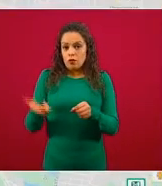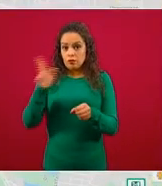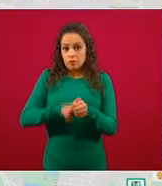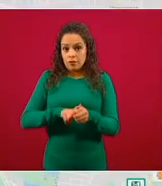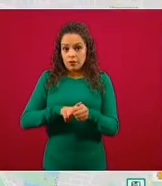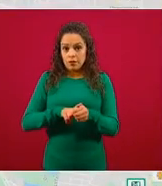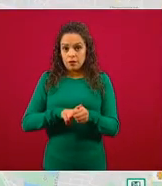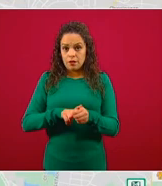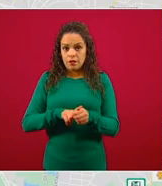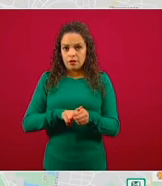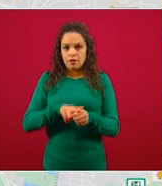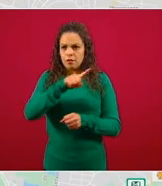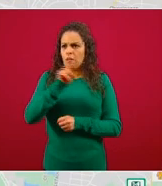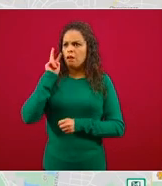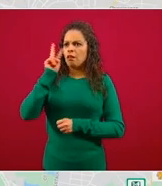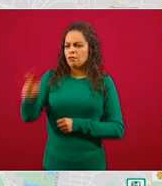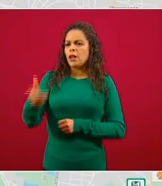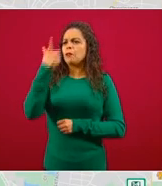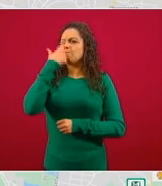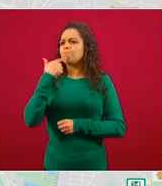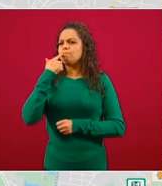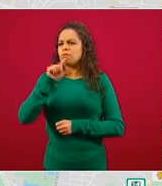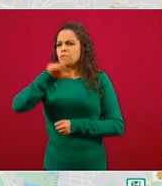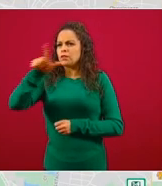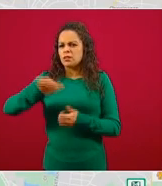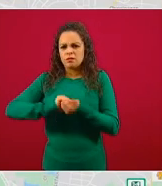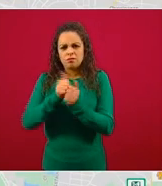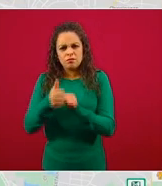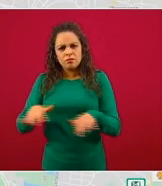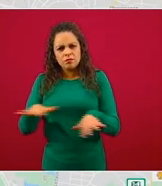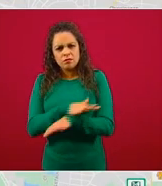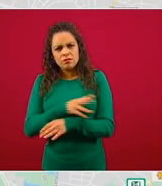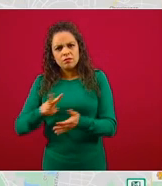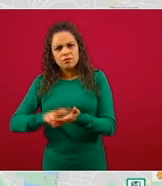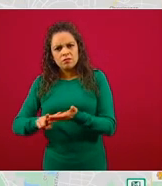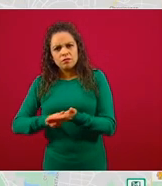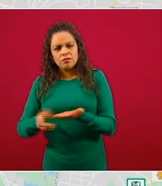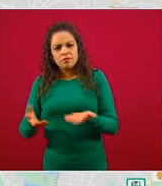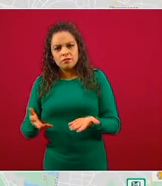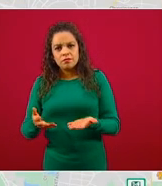hospital that is marked with red could go back to being marked with green.